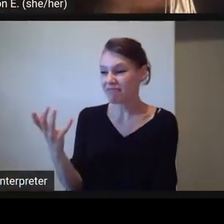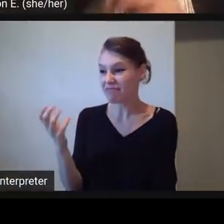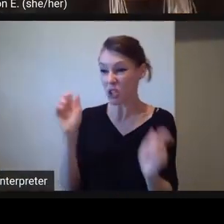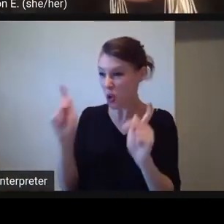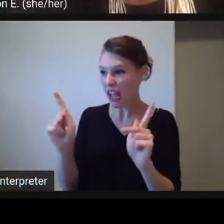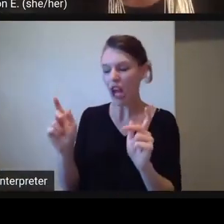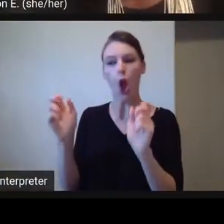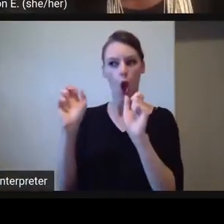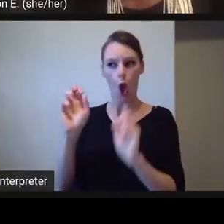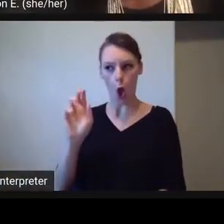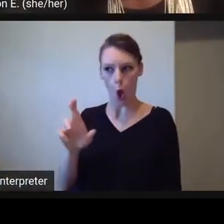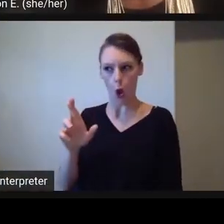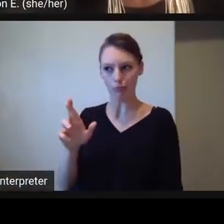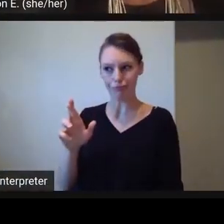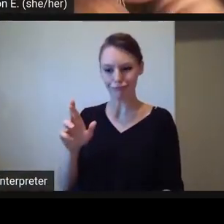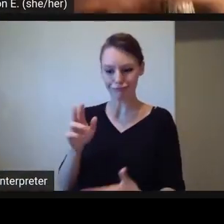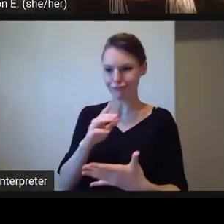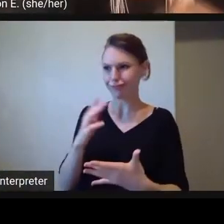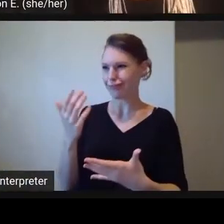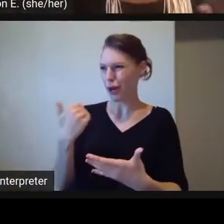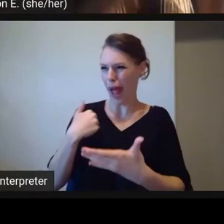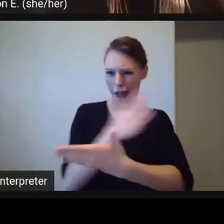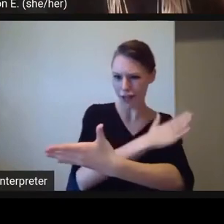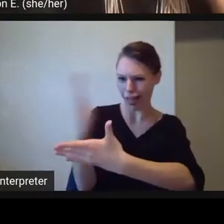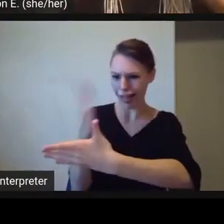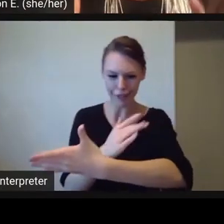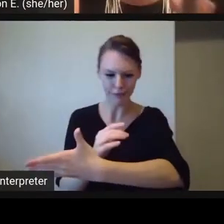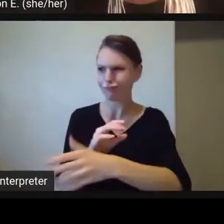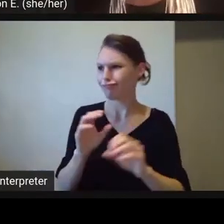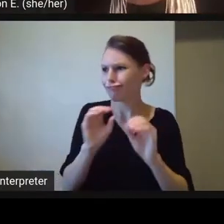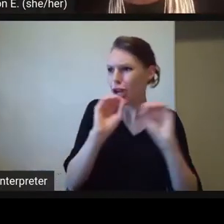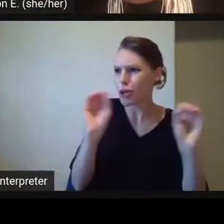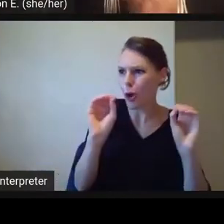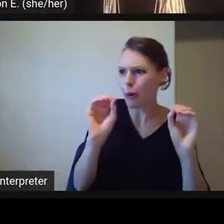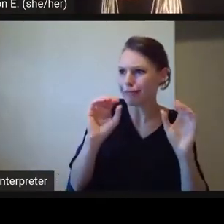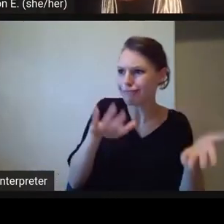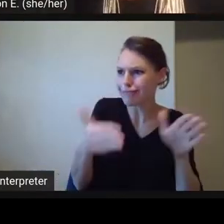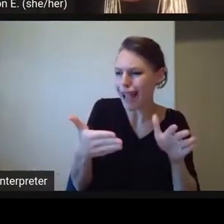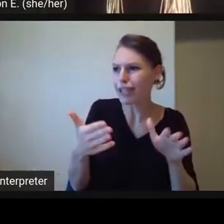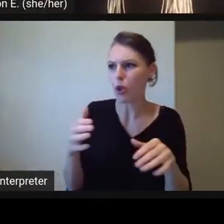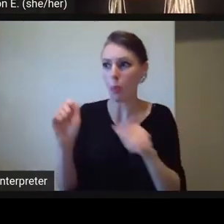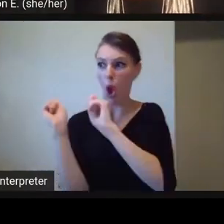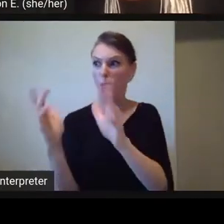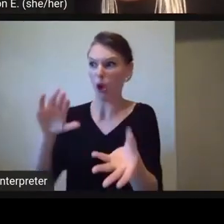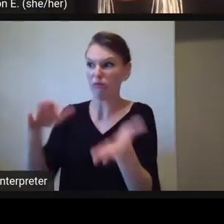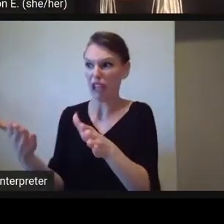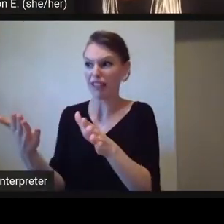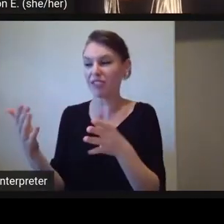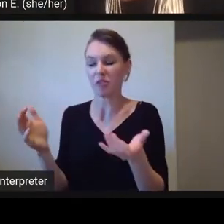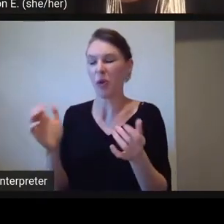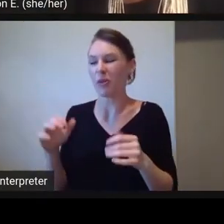dies. Like, those are the extremes. So, like, just remember, it's a show, and that if you have your people, it's